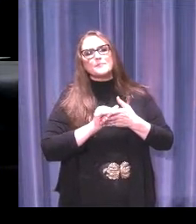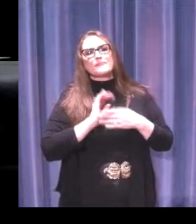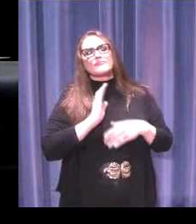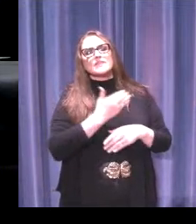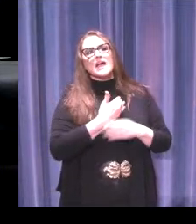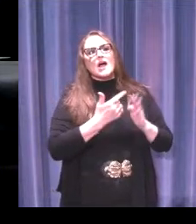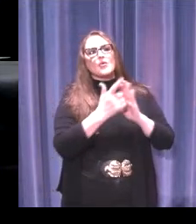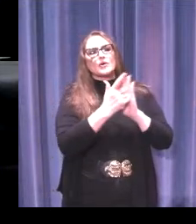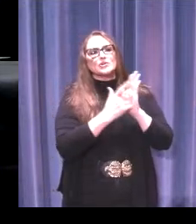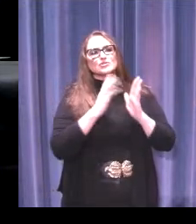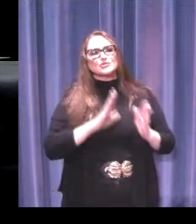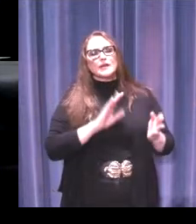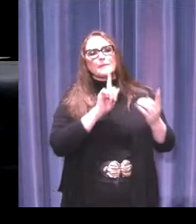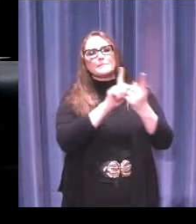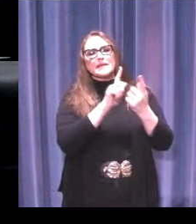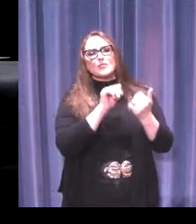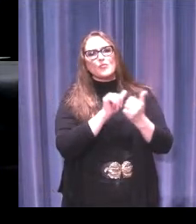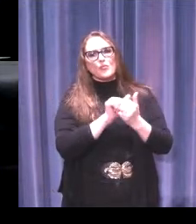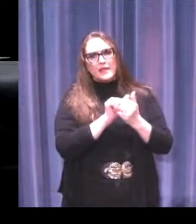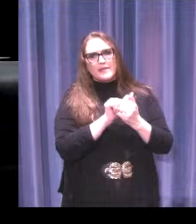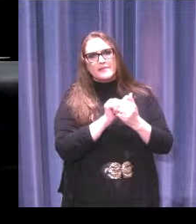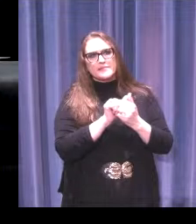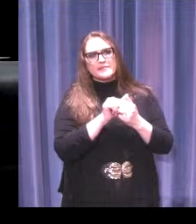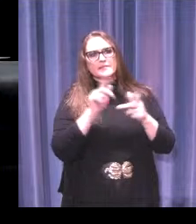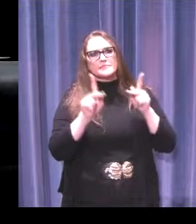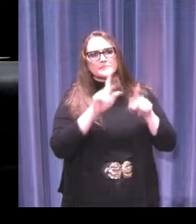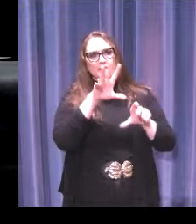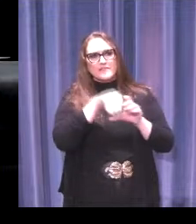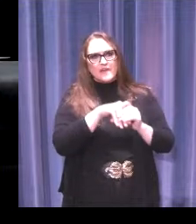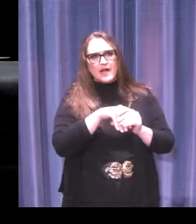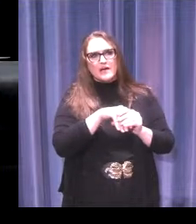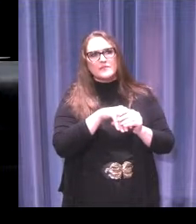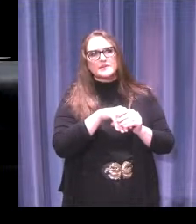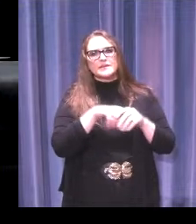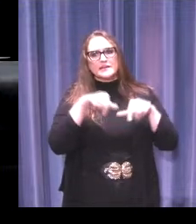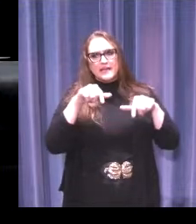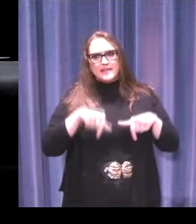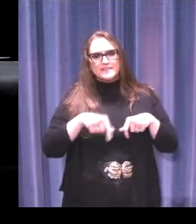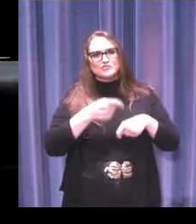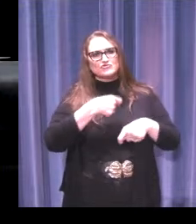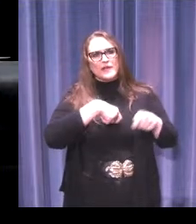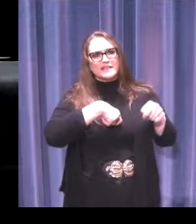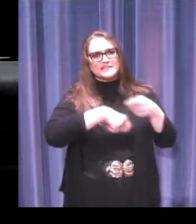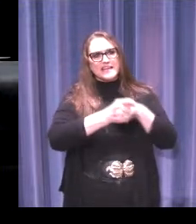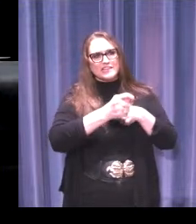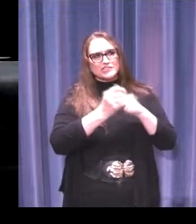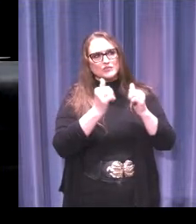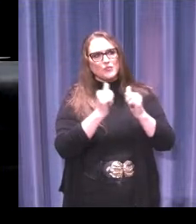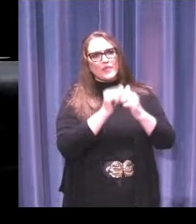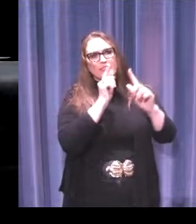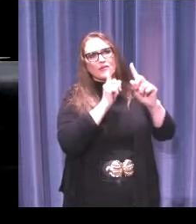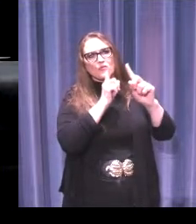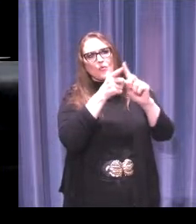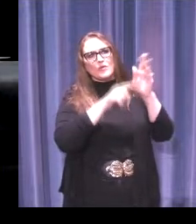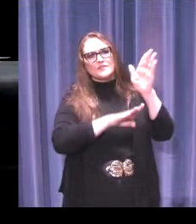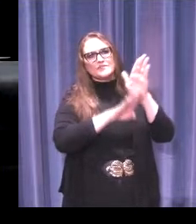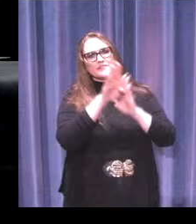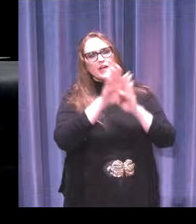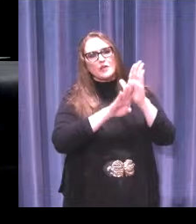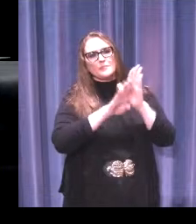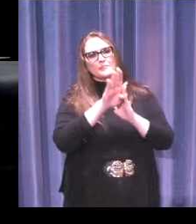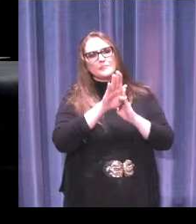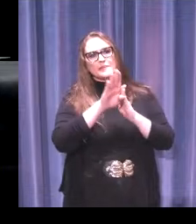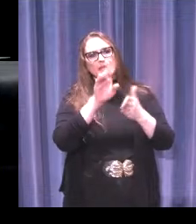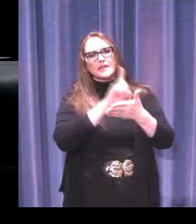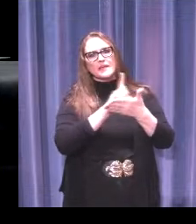our attorney meet with parties involved in this transaction with the goal of developing a